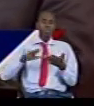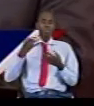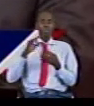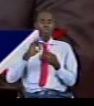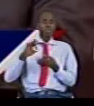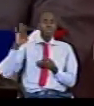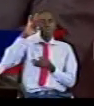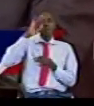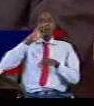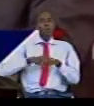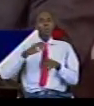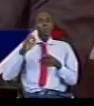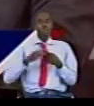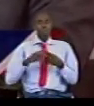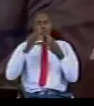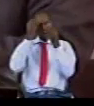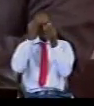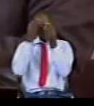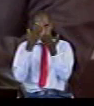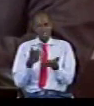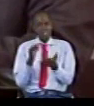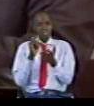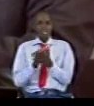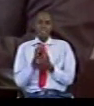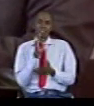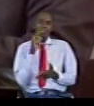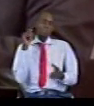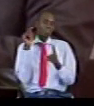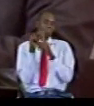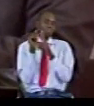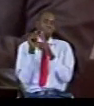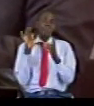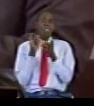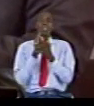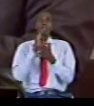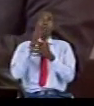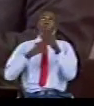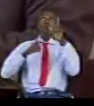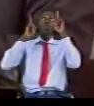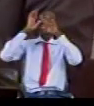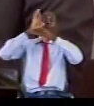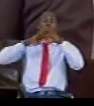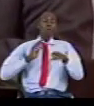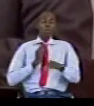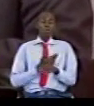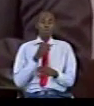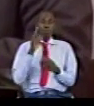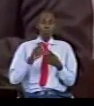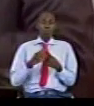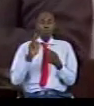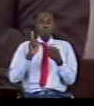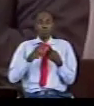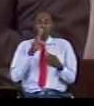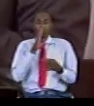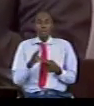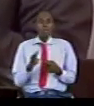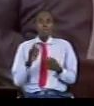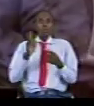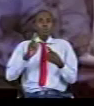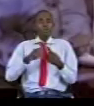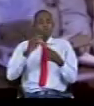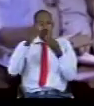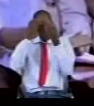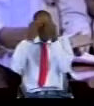unto obedience. That's it. That's what he calls us to. That's what he wants us to be, unto obedience and